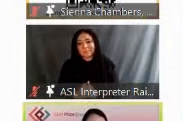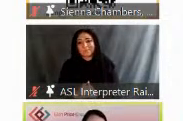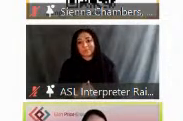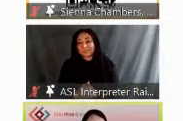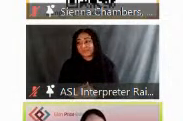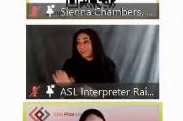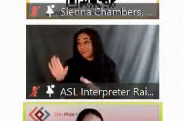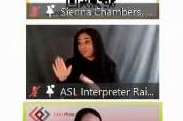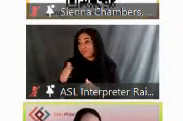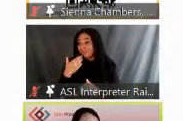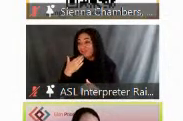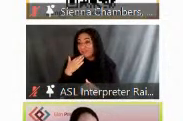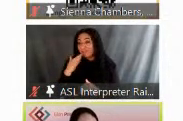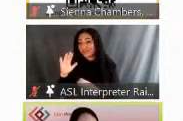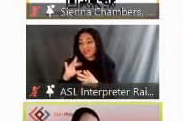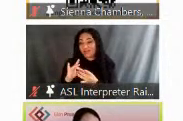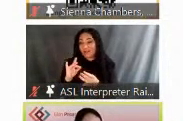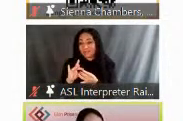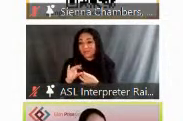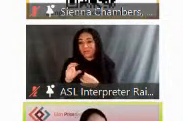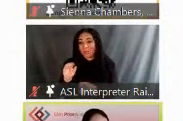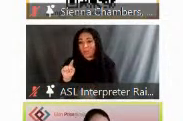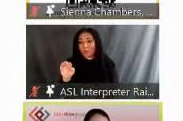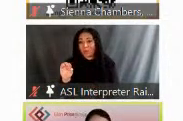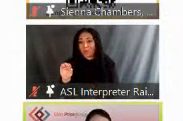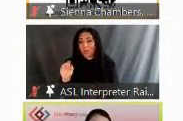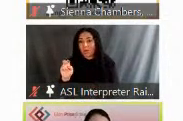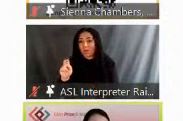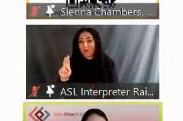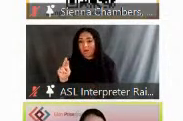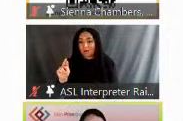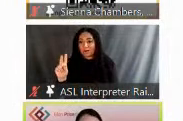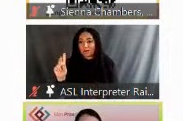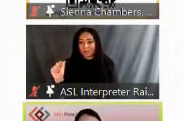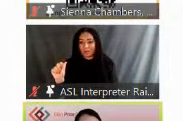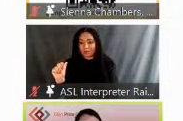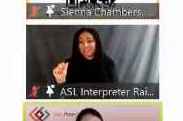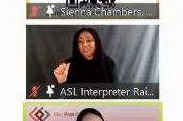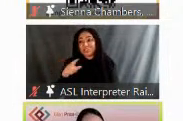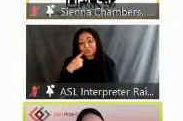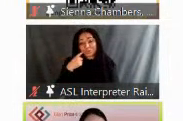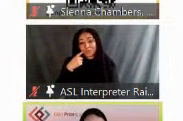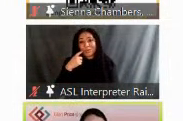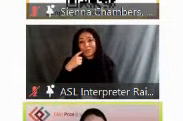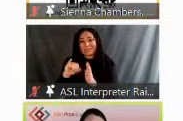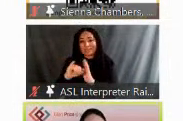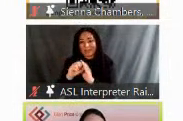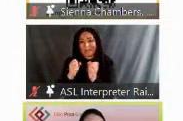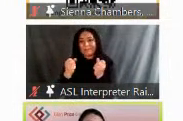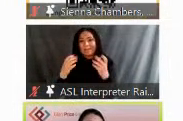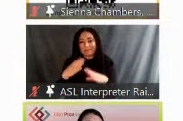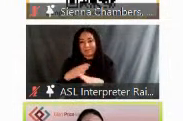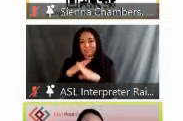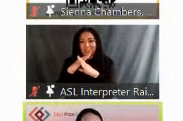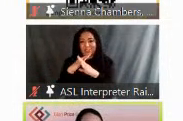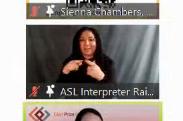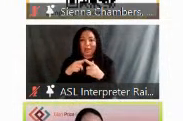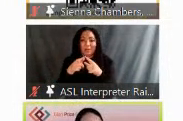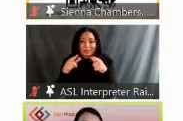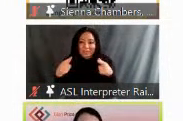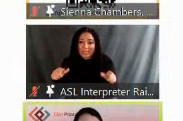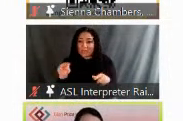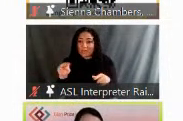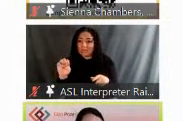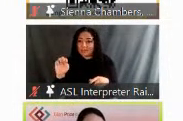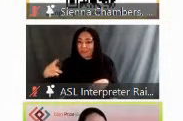Great, thank you for that comment, Otokonda. I hear a lot of, you've identified a lot of barriers regarding language match, regarding